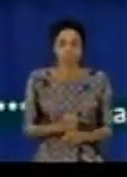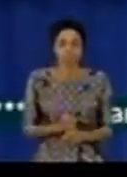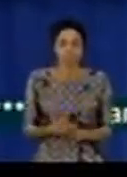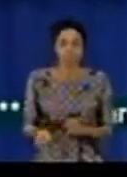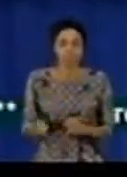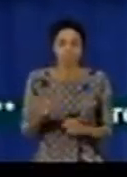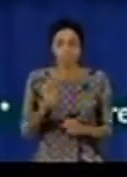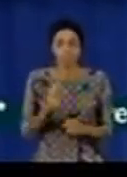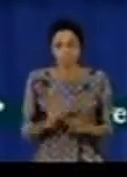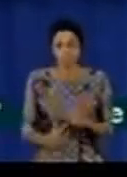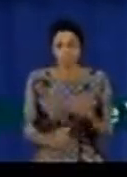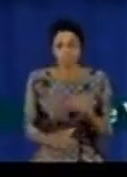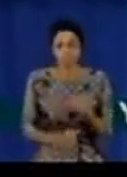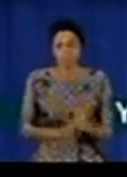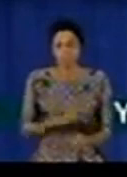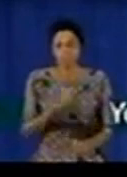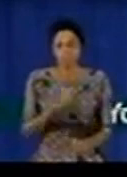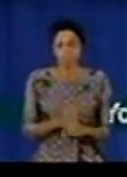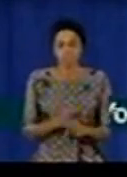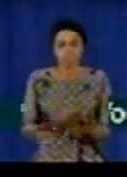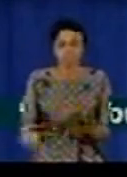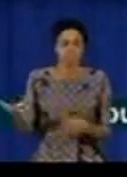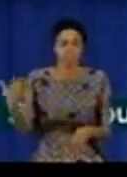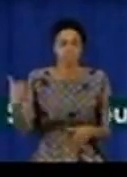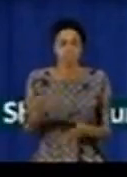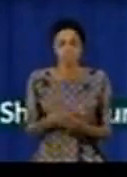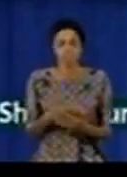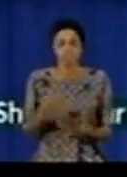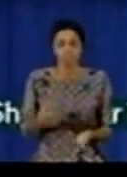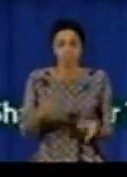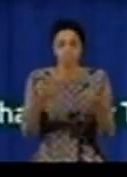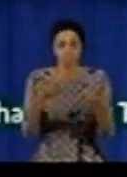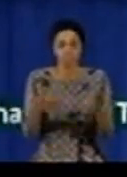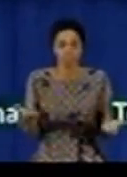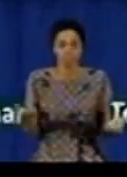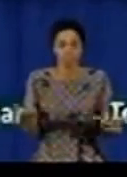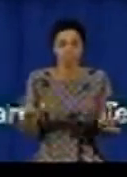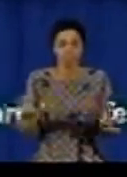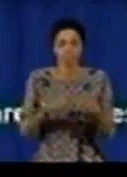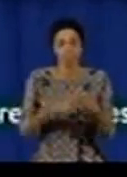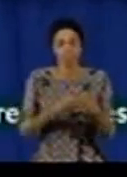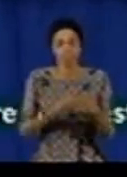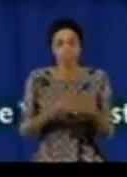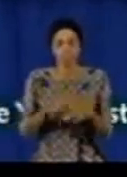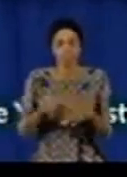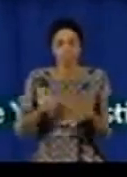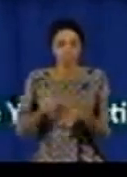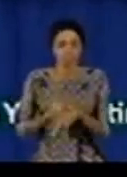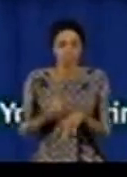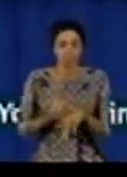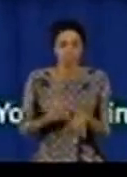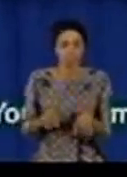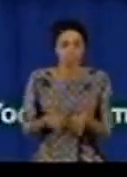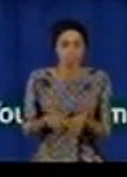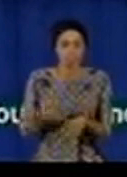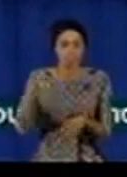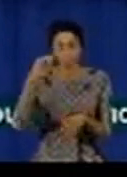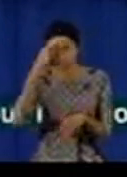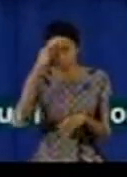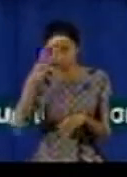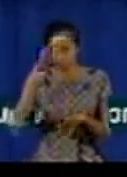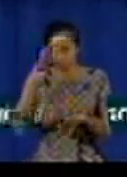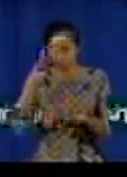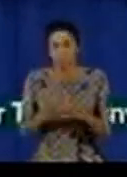came for Togoni Nonwa, precisely. We started the ministry. And as we begin to do the ministry, it was slow. We keep praying